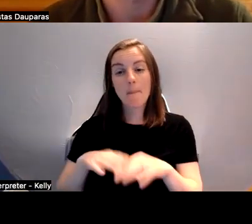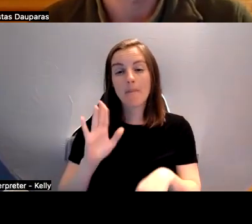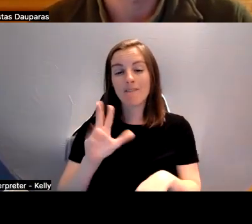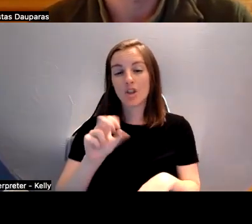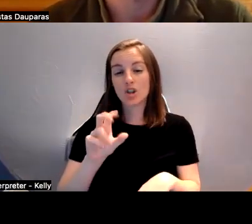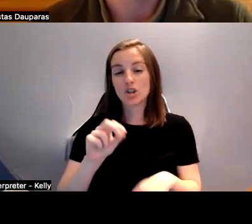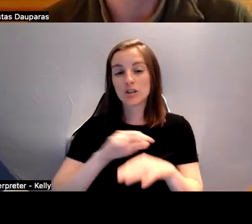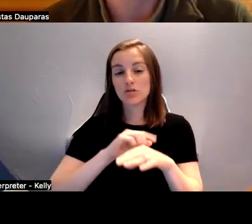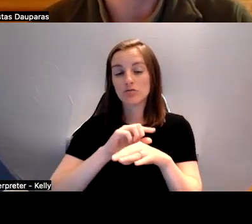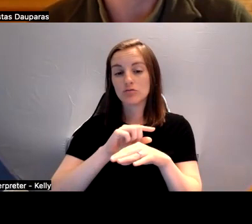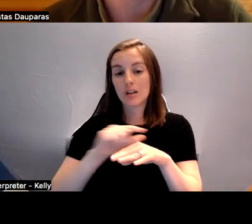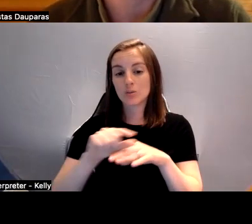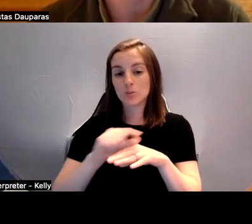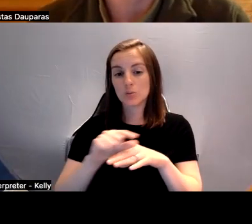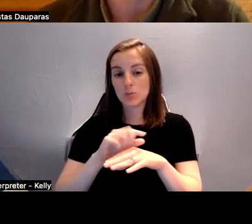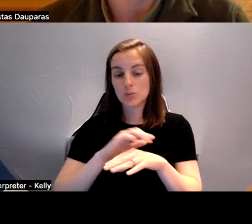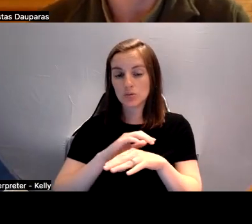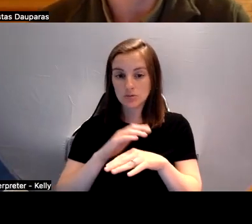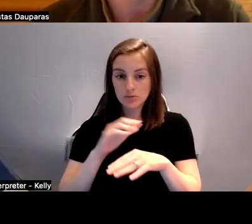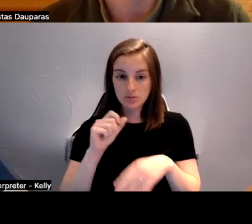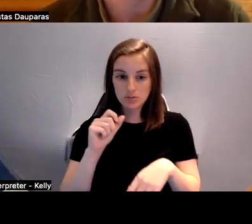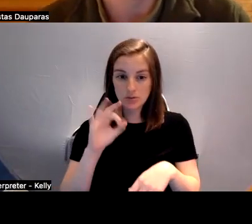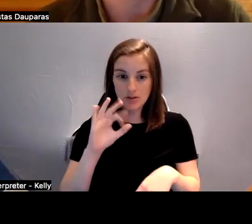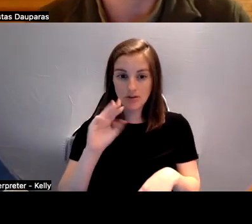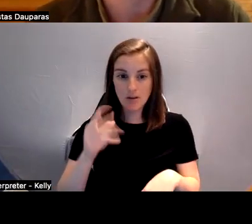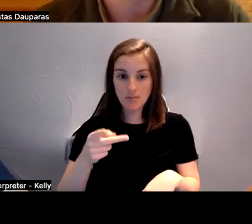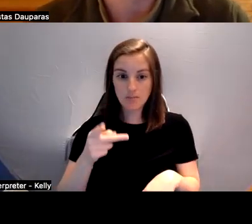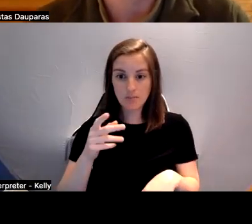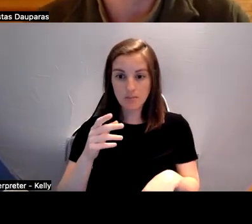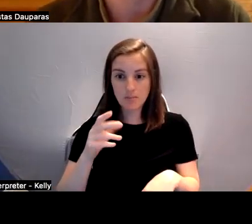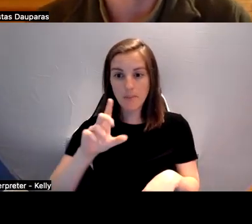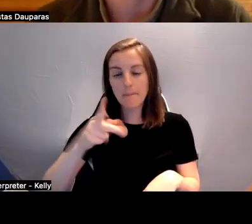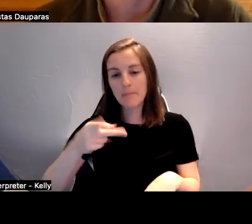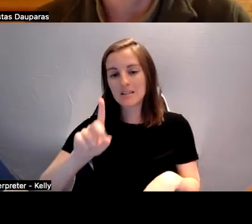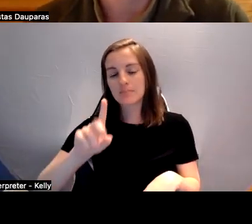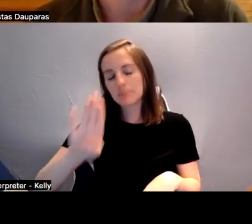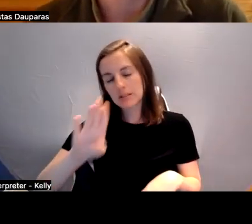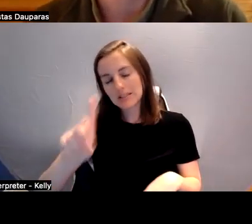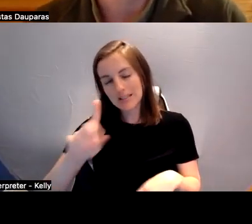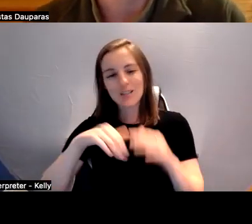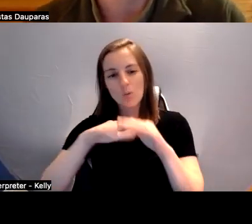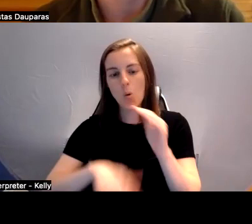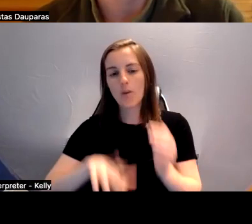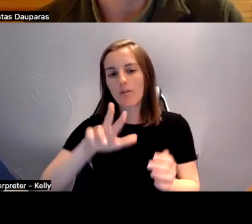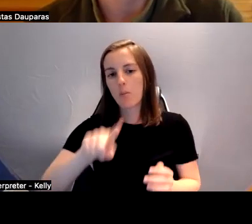think. So if it's in PDB, it's lower than 3.5 angstrom resolution, and